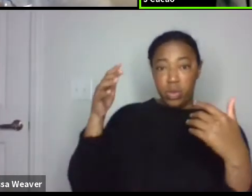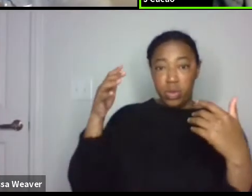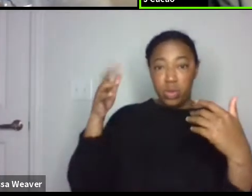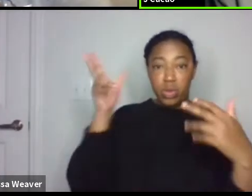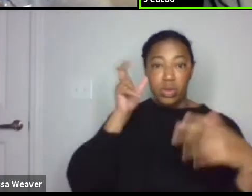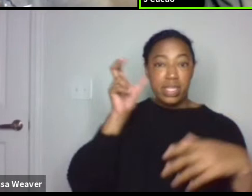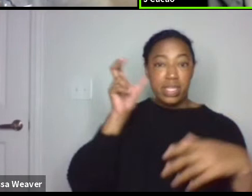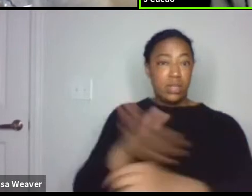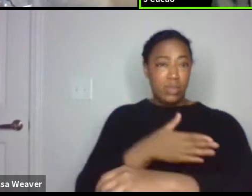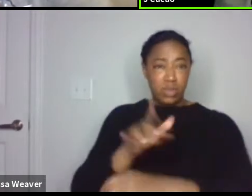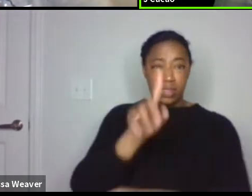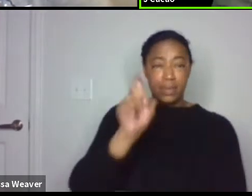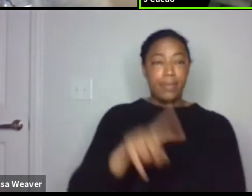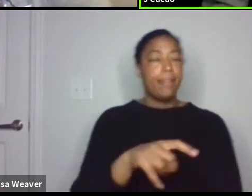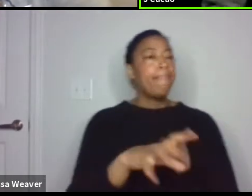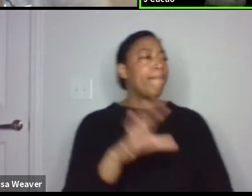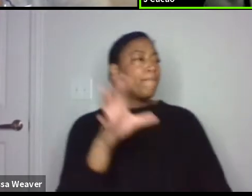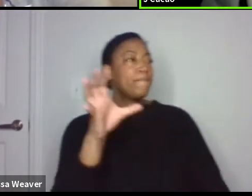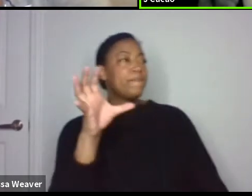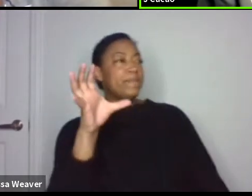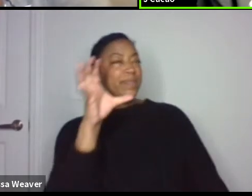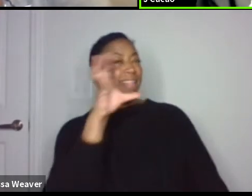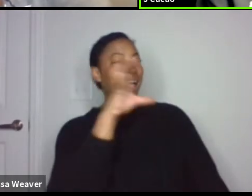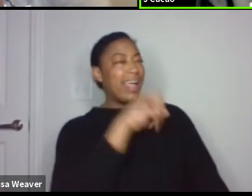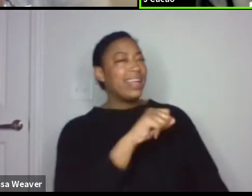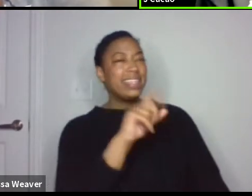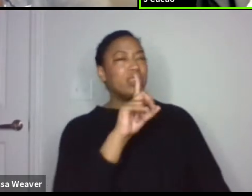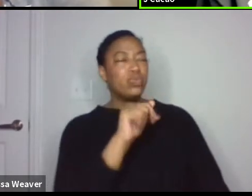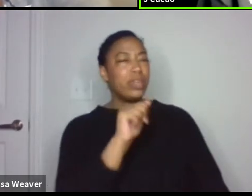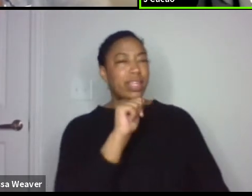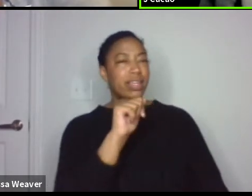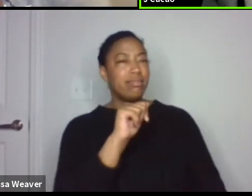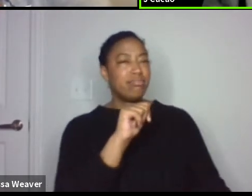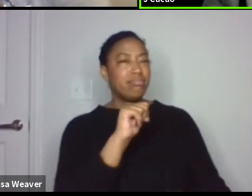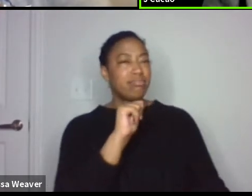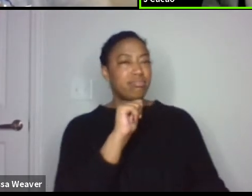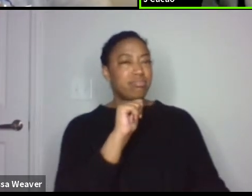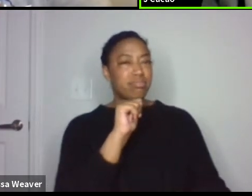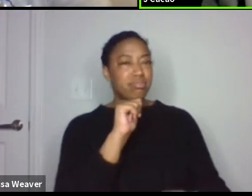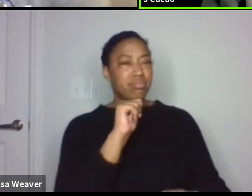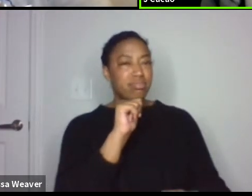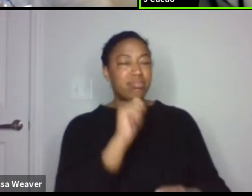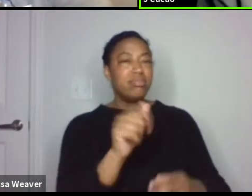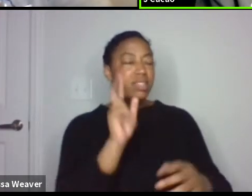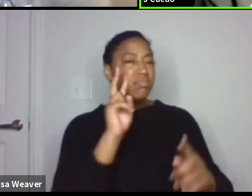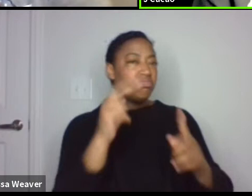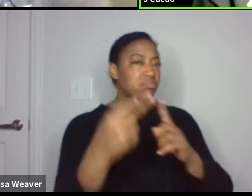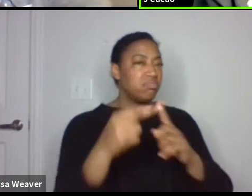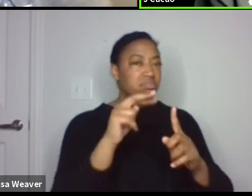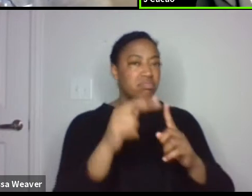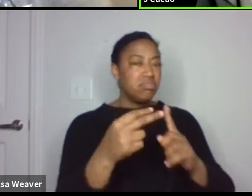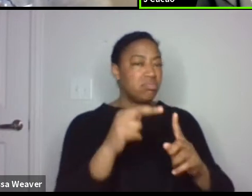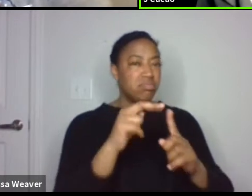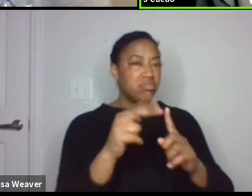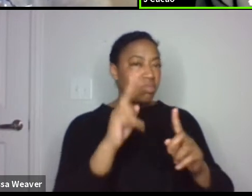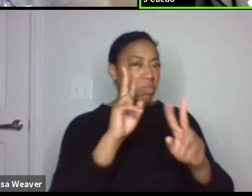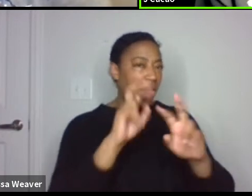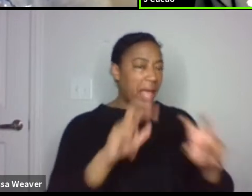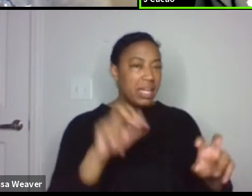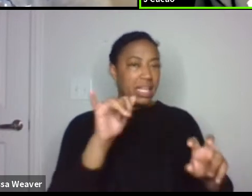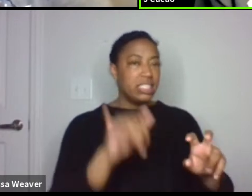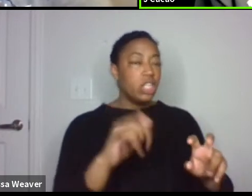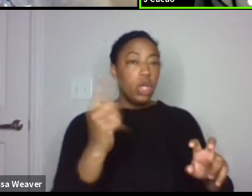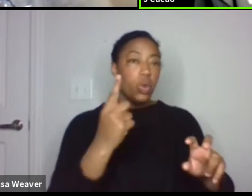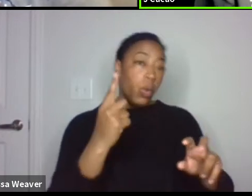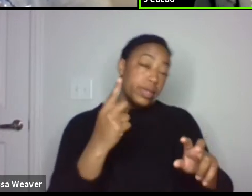or? I mean, I guess I never really thought about it from that aspect, but there's always, you always got to take precaution when listening to music. You